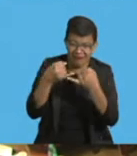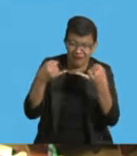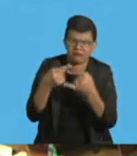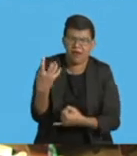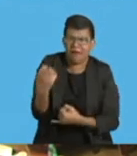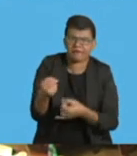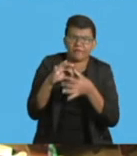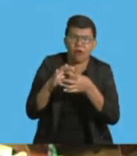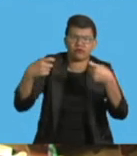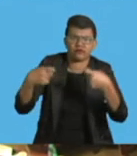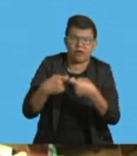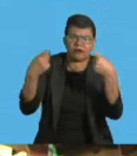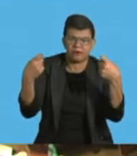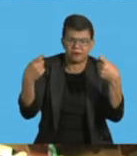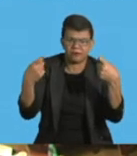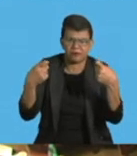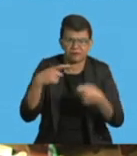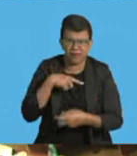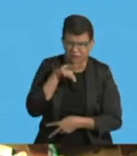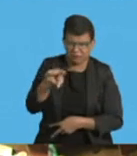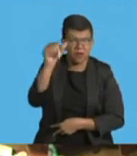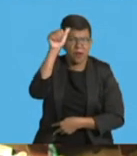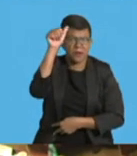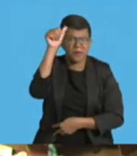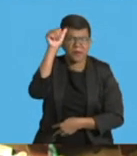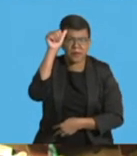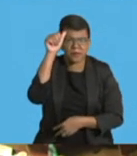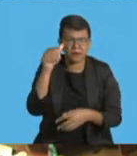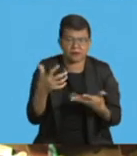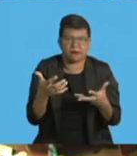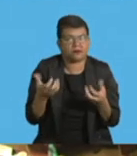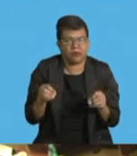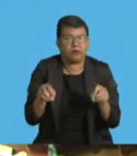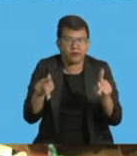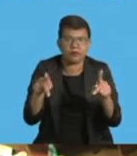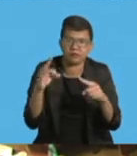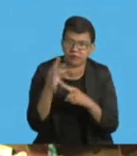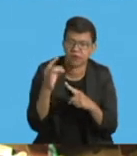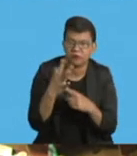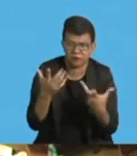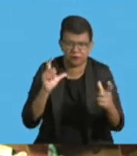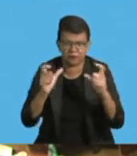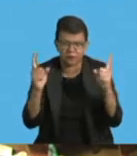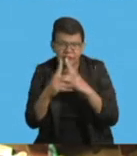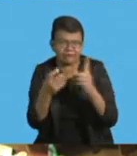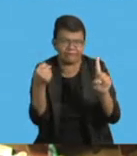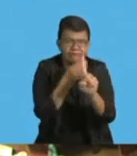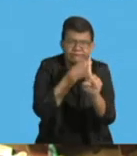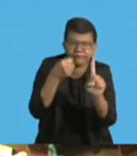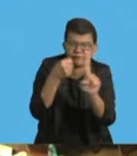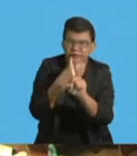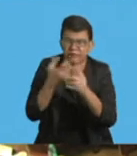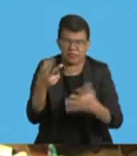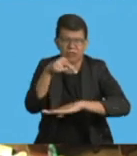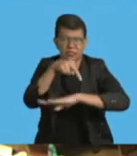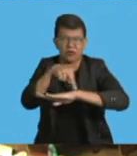he knew how important this opportunity was for the climate campaign in our region. We also very much